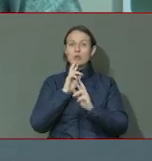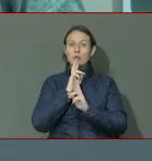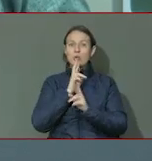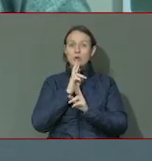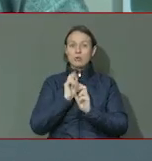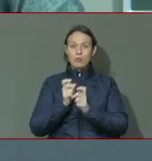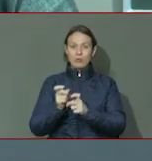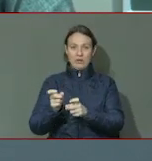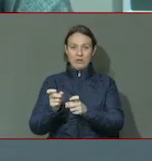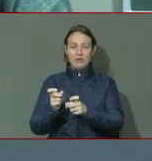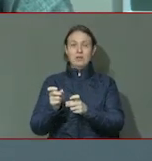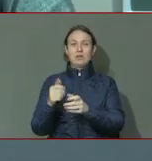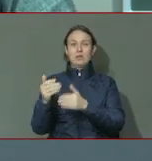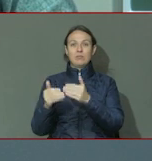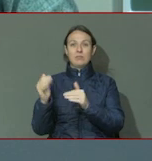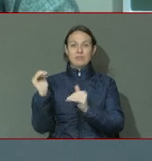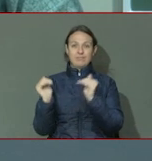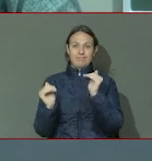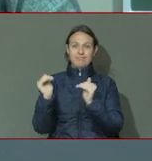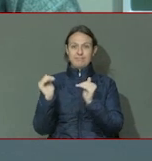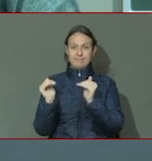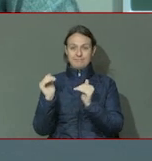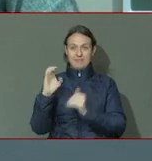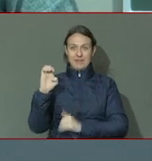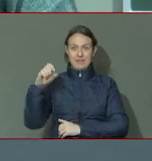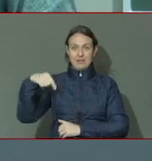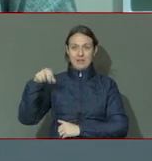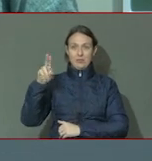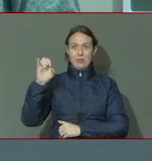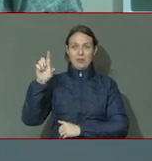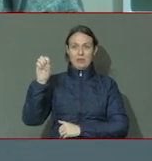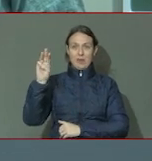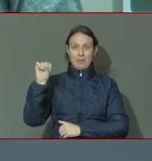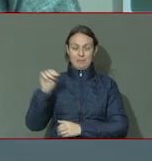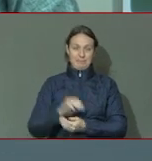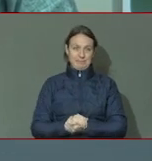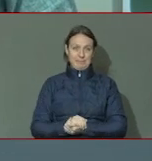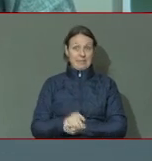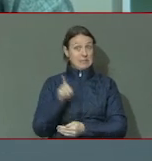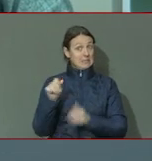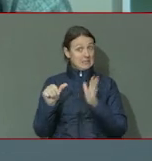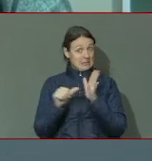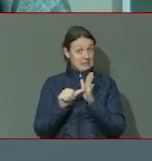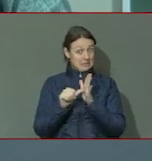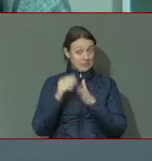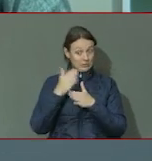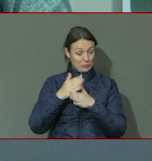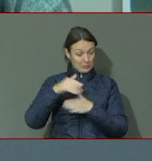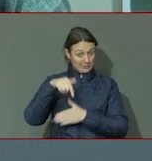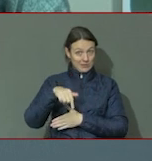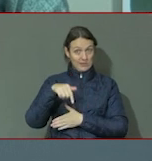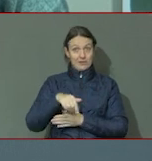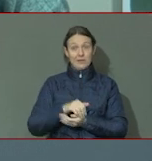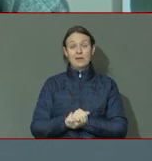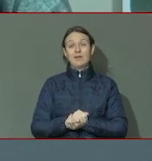equilibrium. Boys and girls, this is very important today, and then